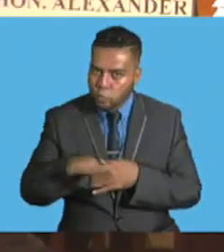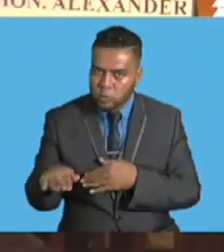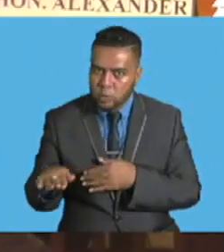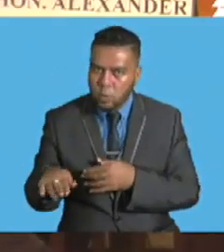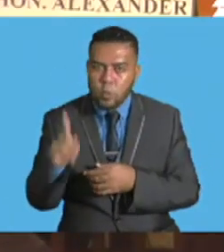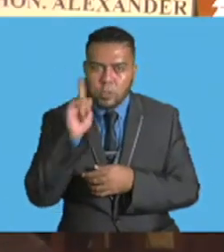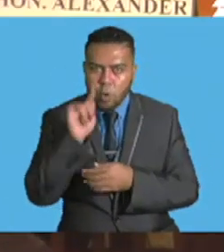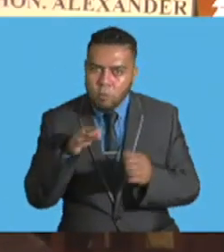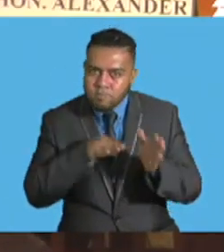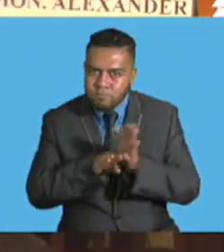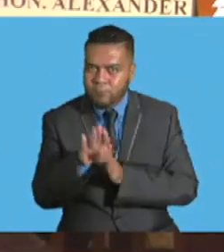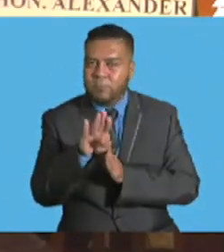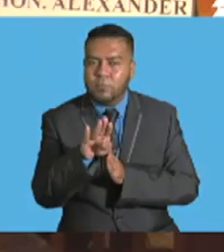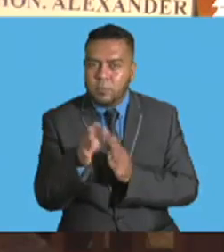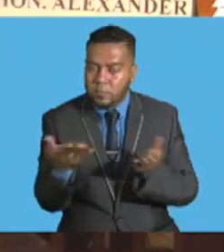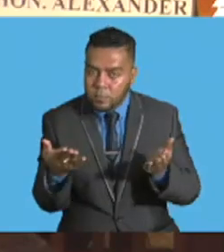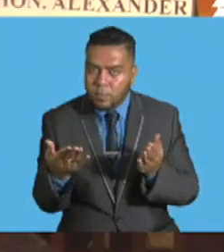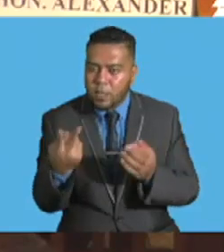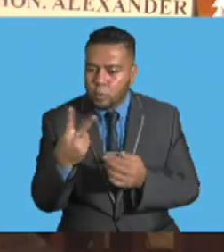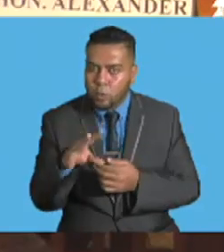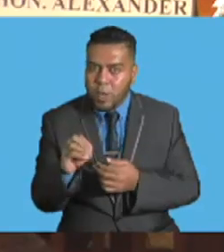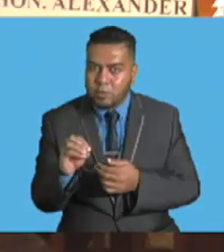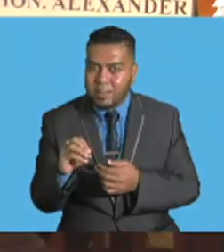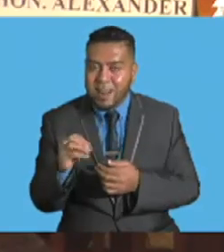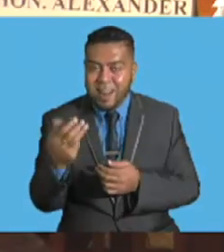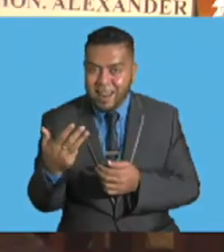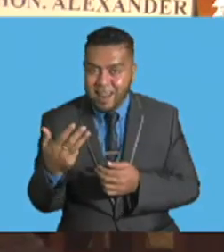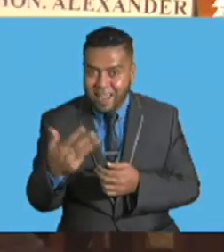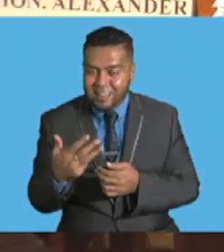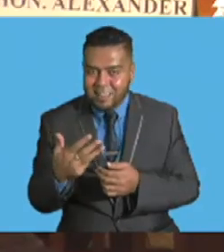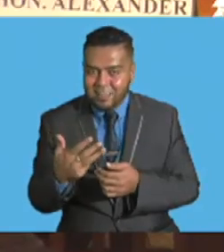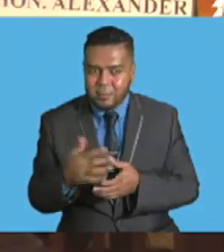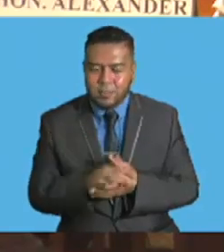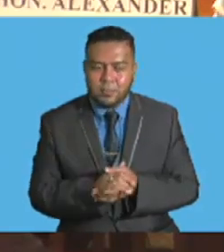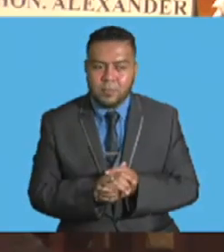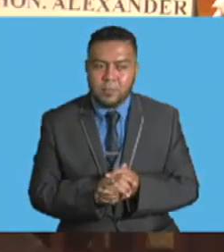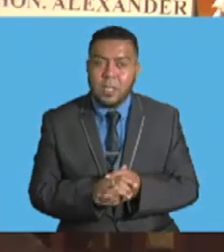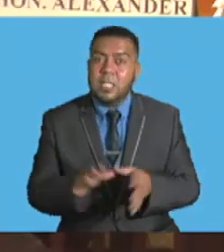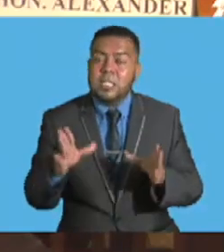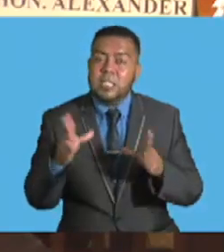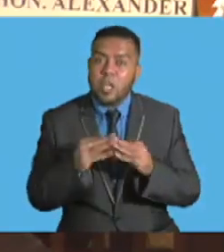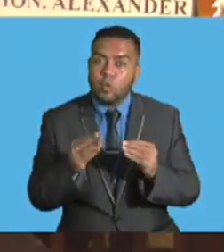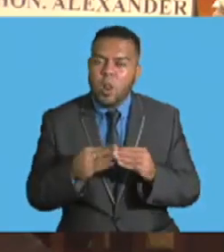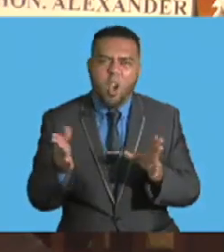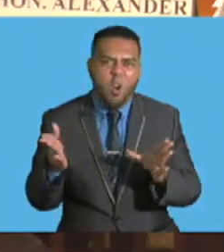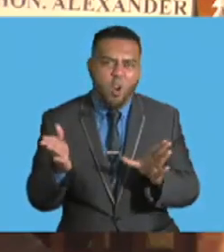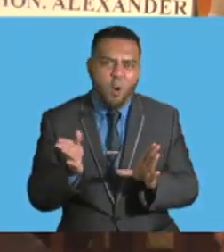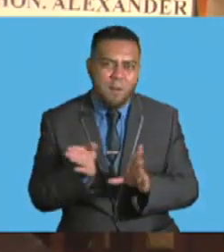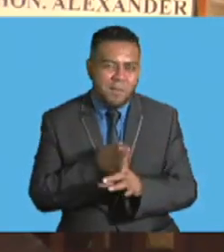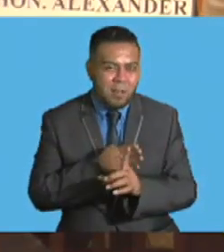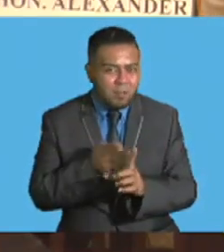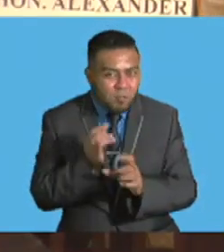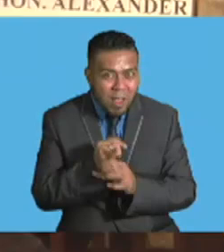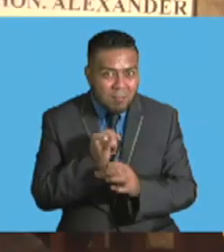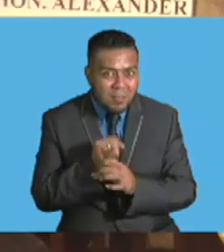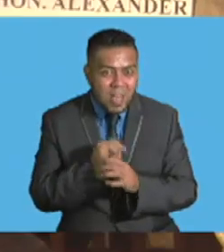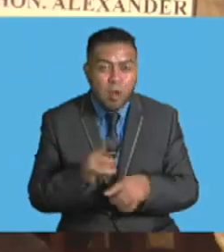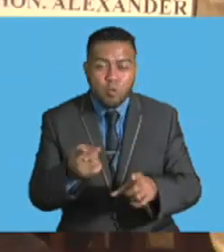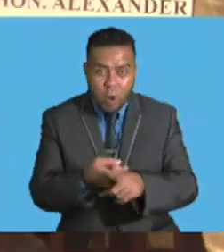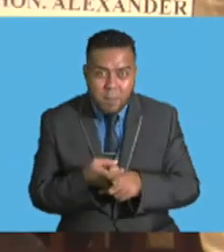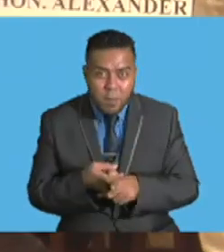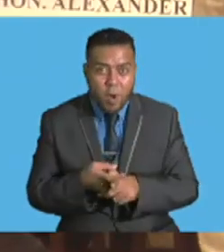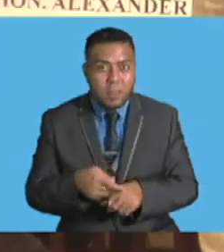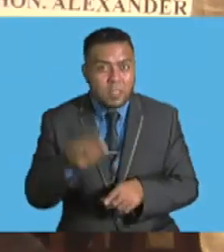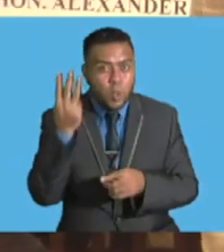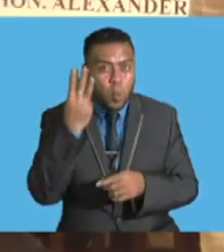a spike post-2009 in the rate of violence, sexual offenses and rape against women. It went